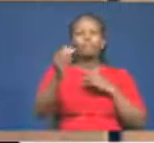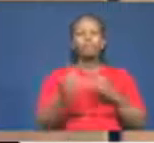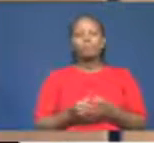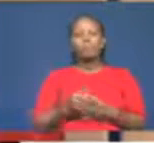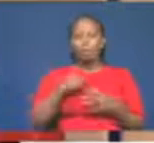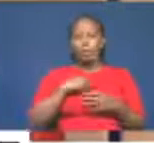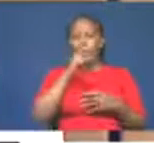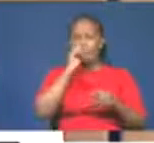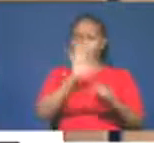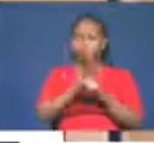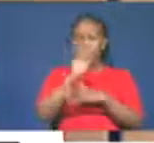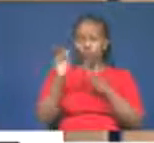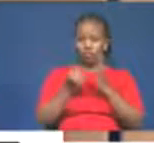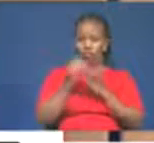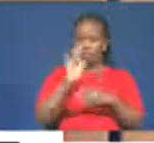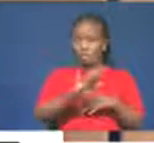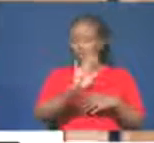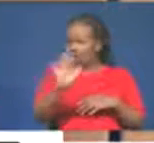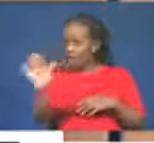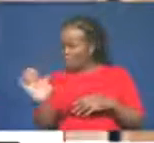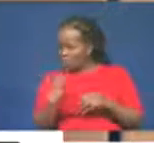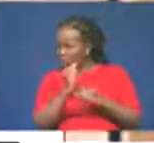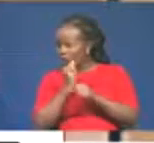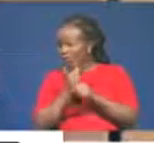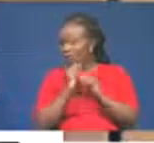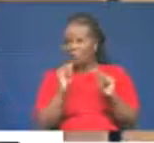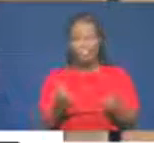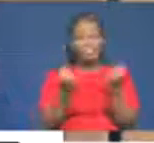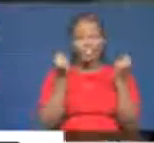all of you, your jobs are safe.